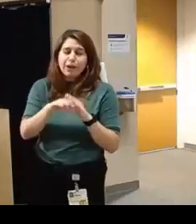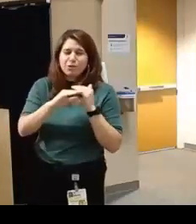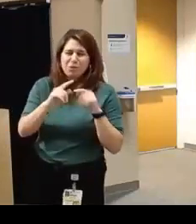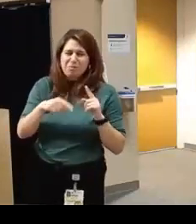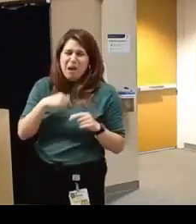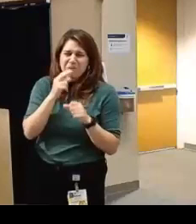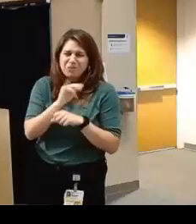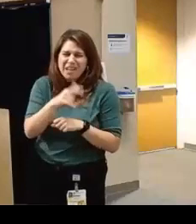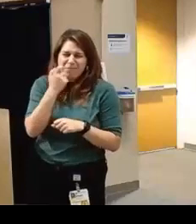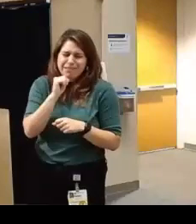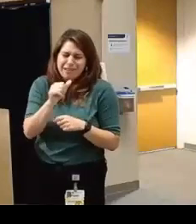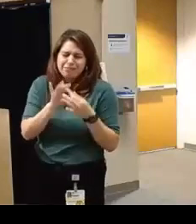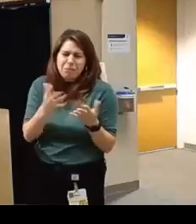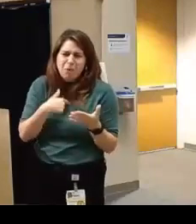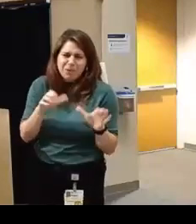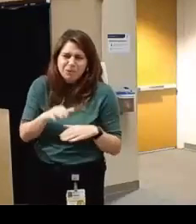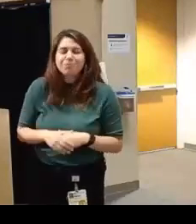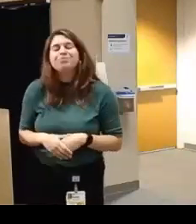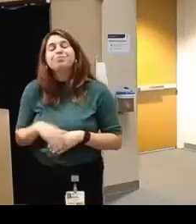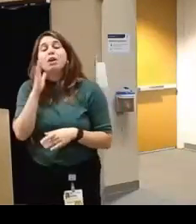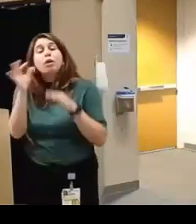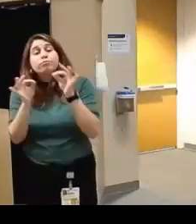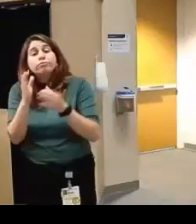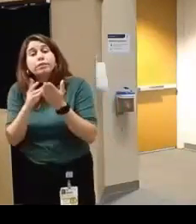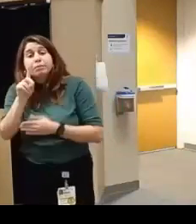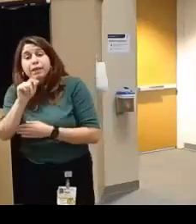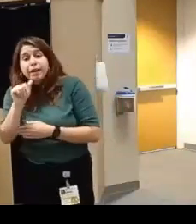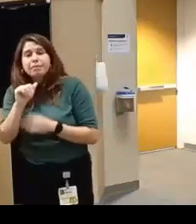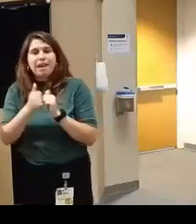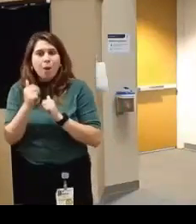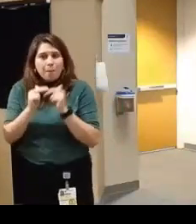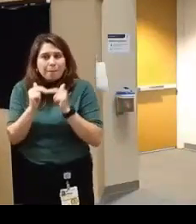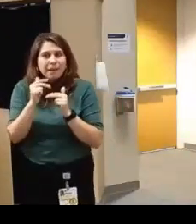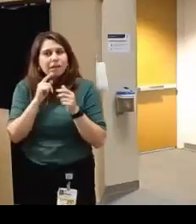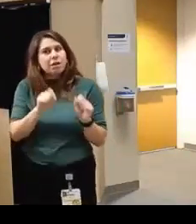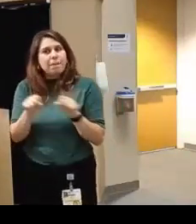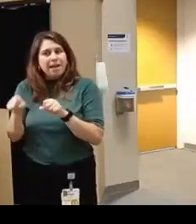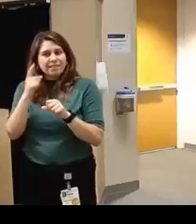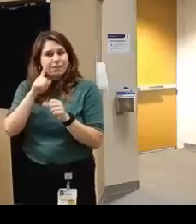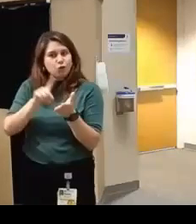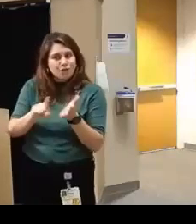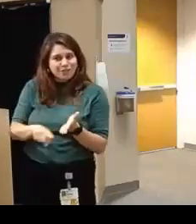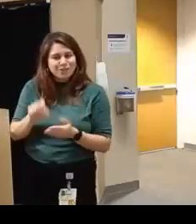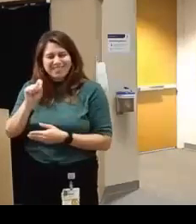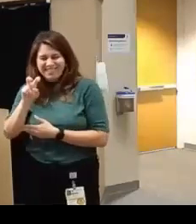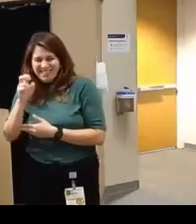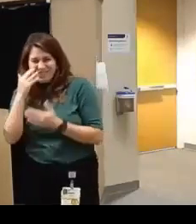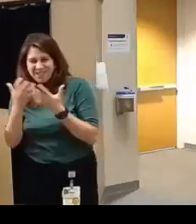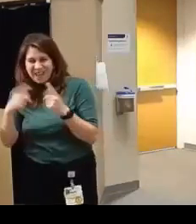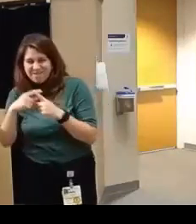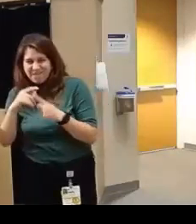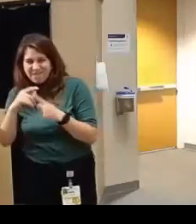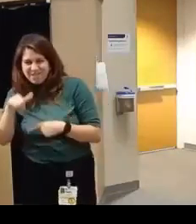we'll talk a little bit about some data and building capacity for research, which Steve knows a lot about, and then sort of my next